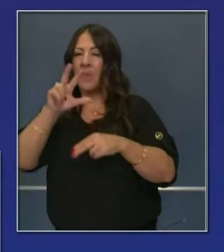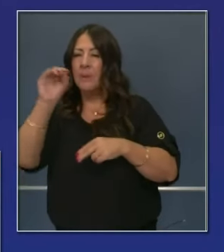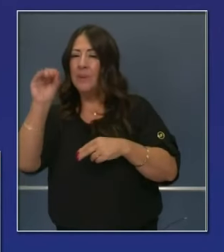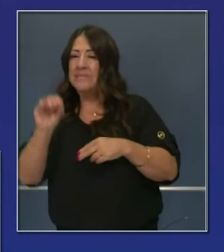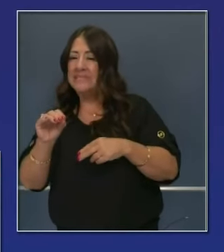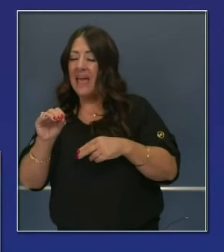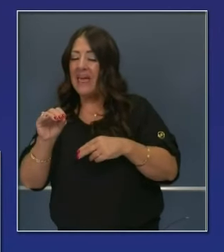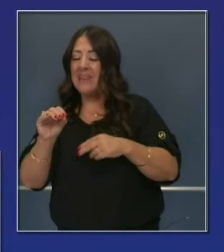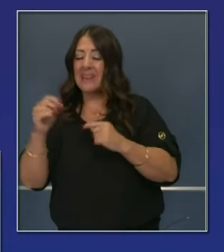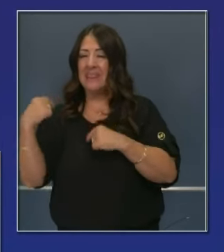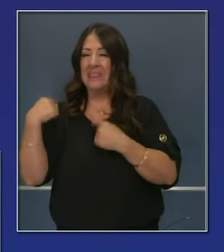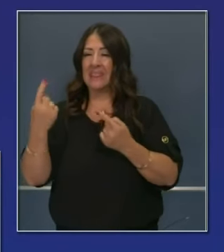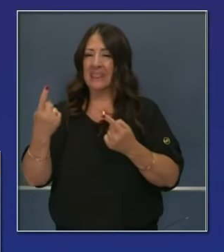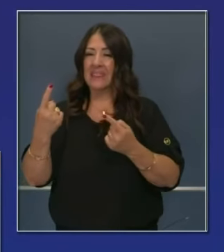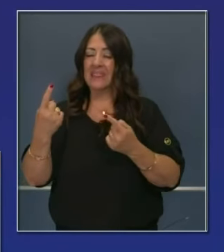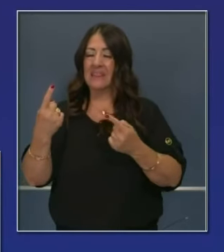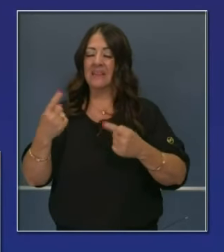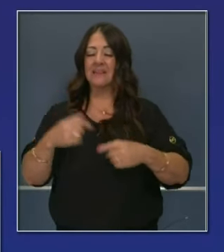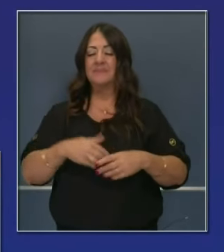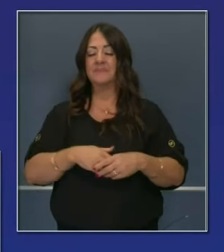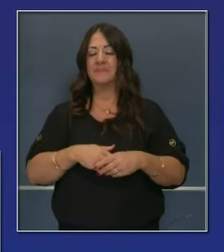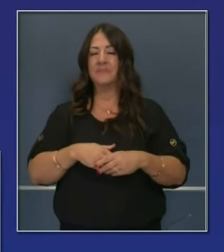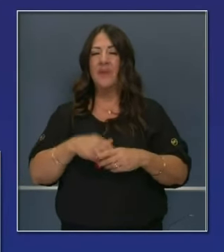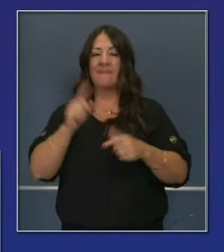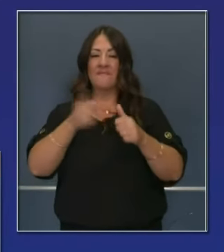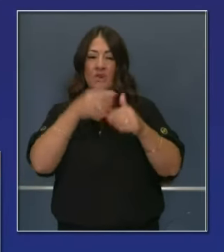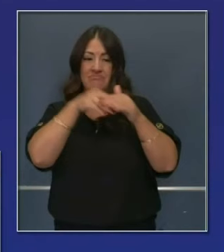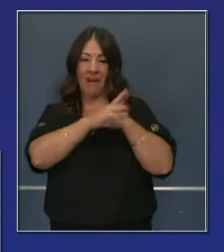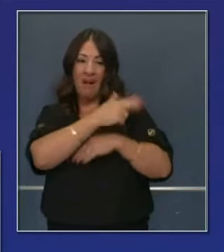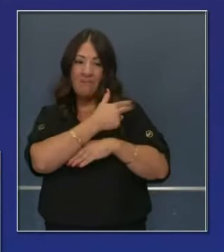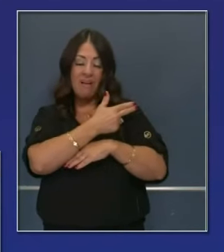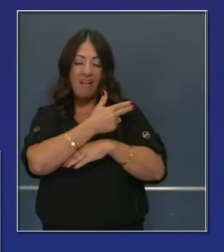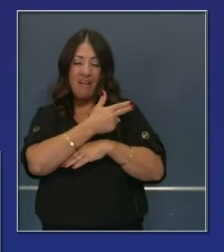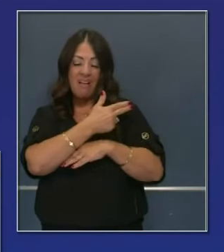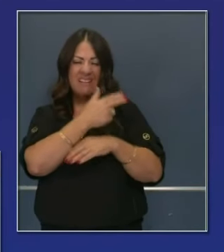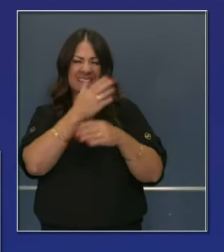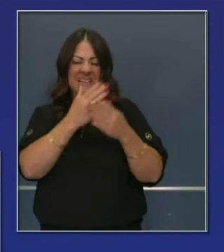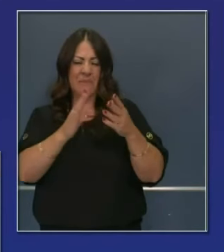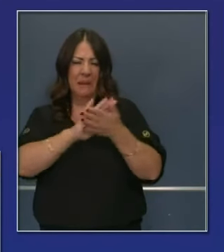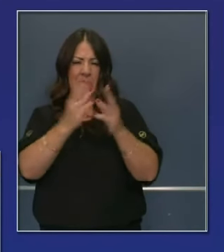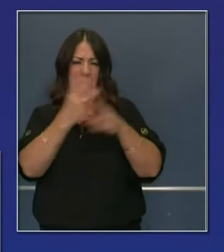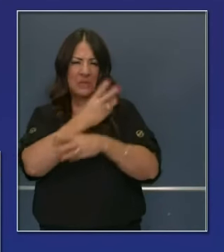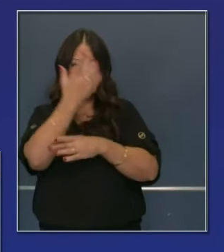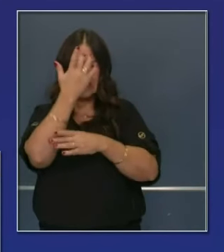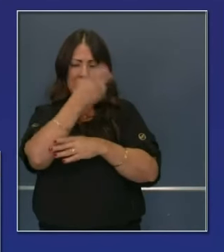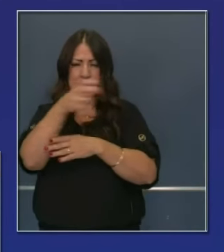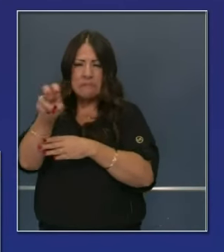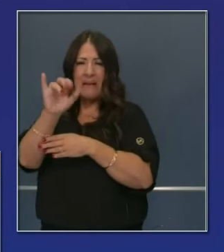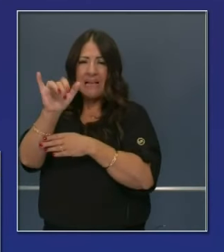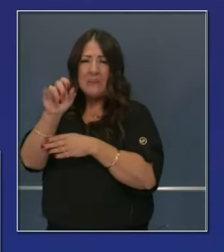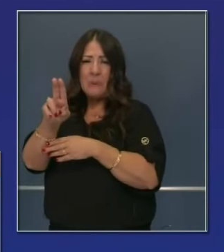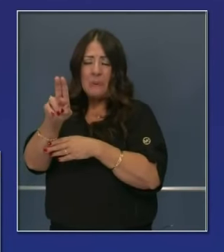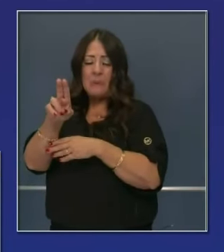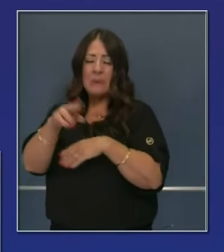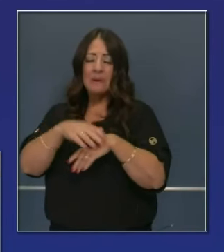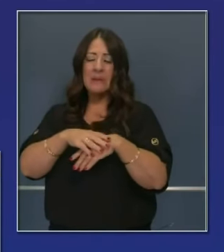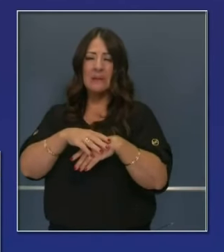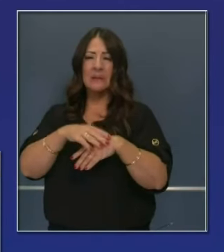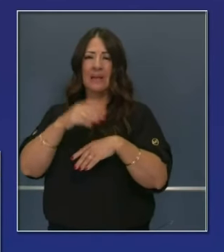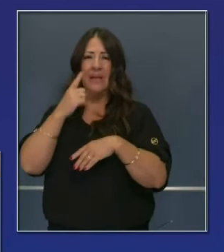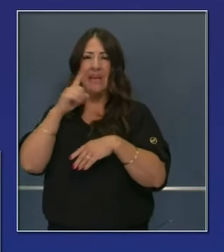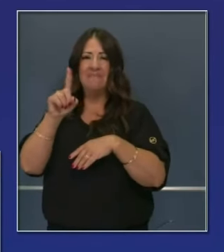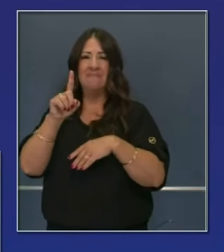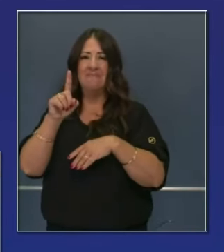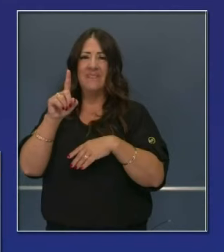decrease in admissions related to ICUs over a 14-day period. But over a 7-day period, if I had a 7-day